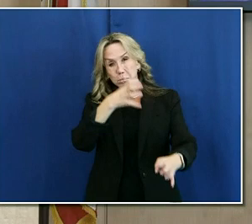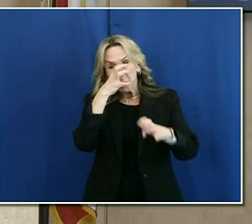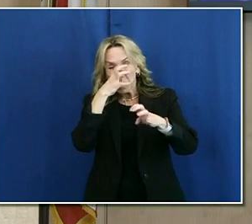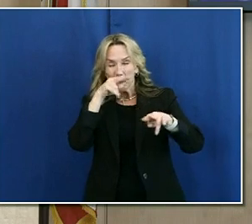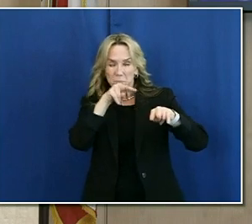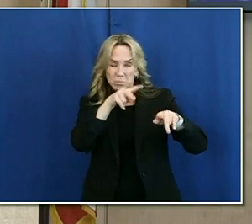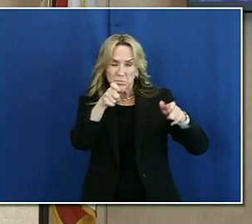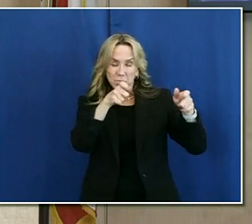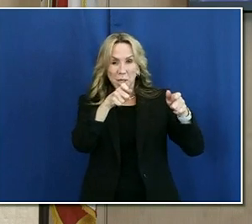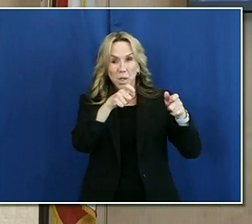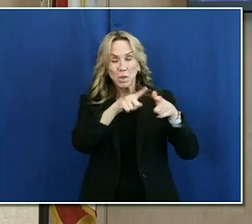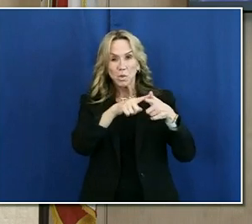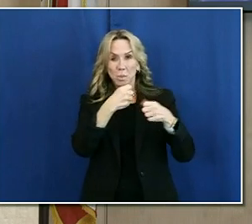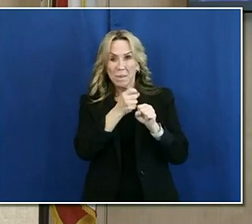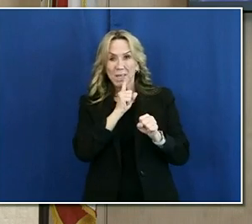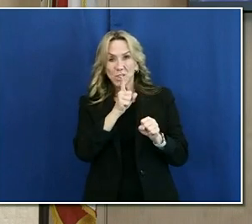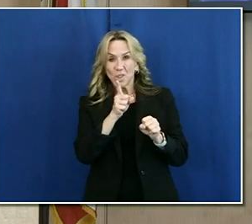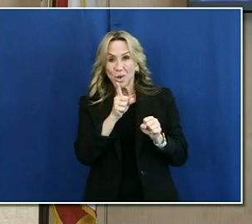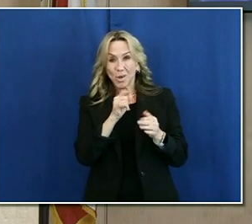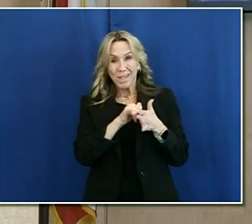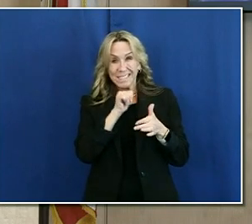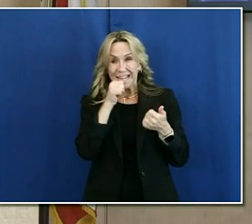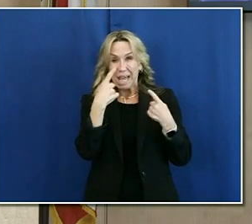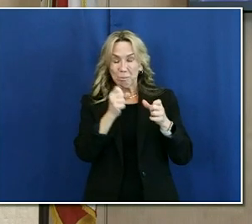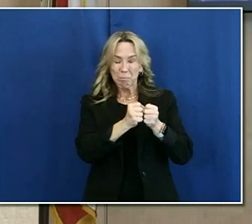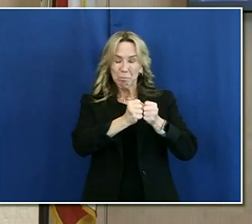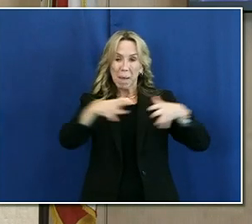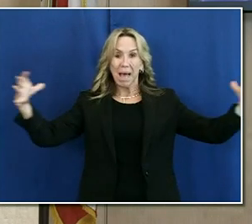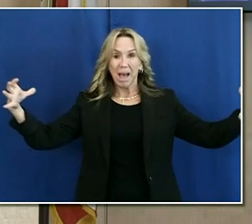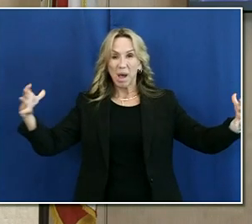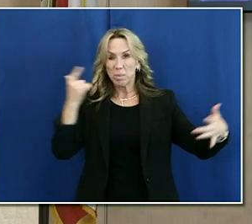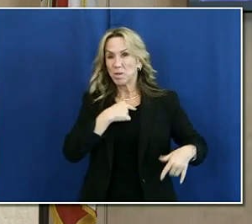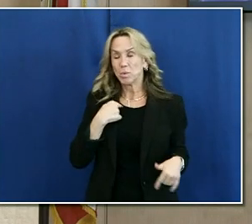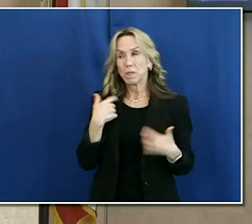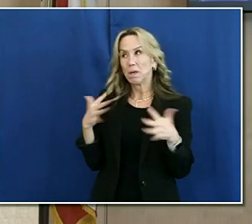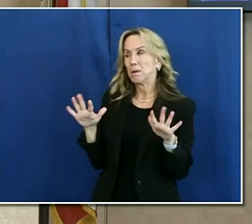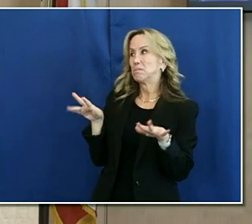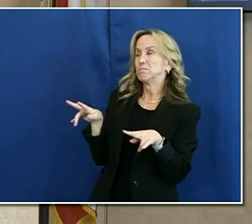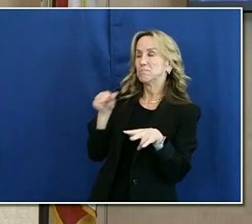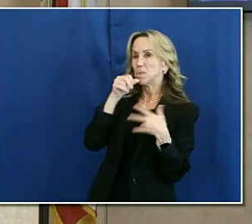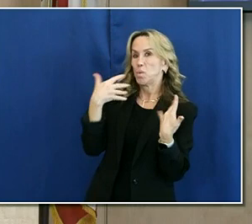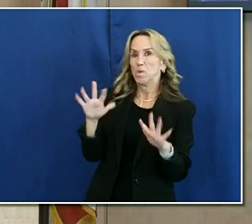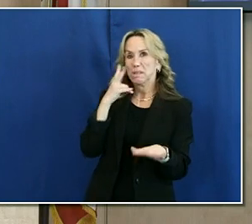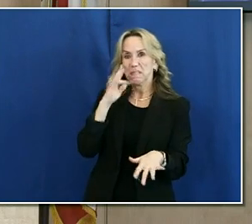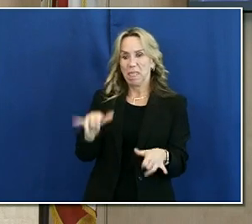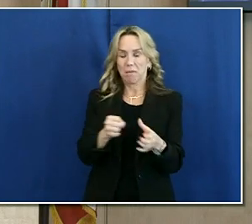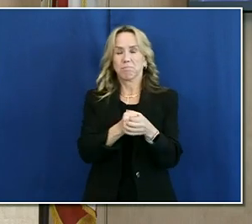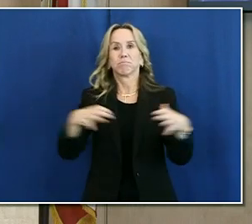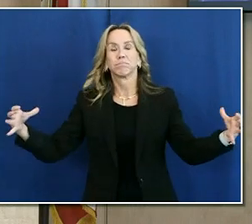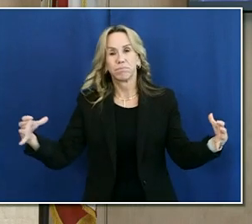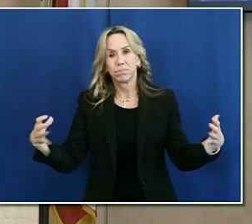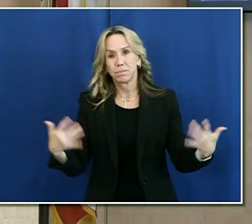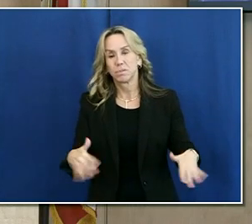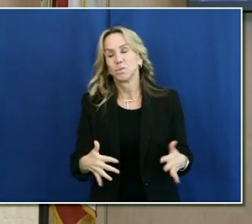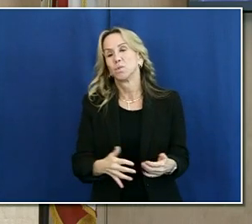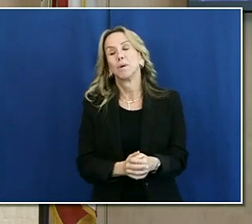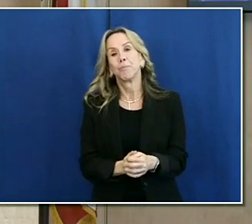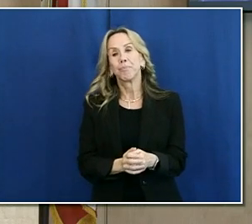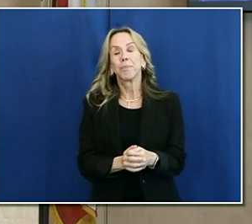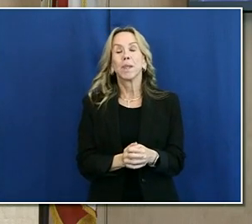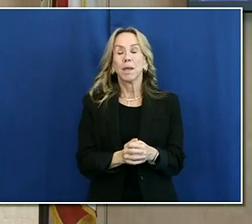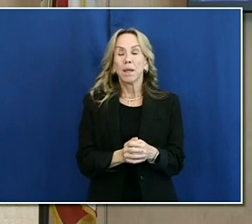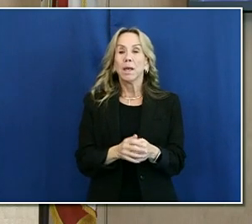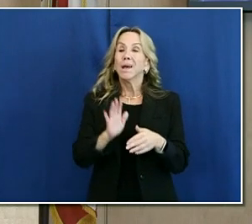exponential spread that we all dread? I think we'll have a little bit better handle on that in the next few days because,